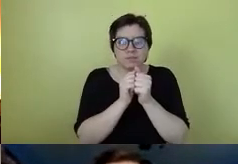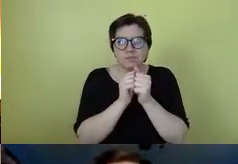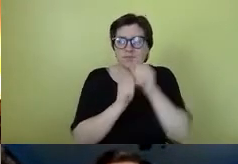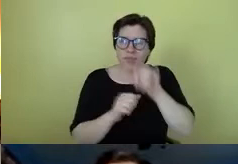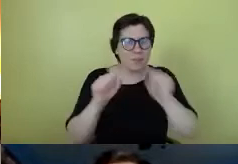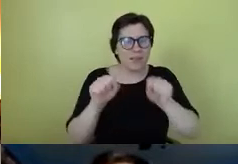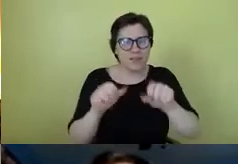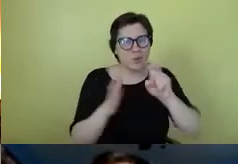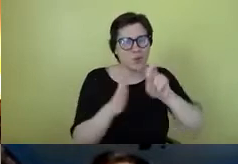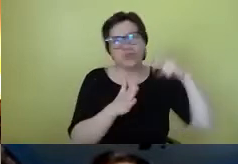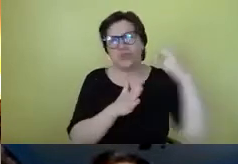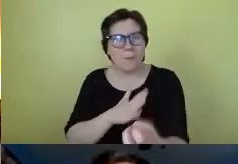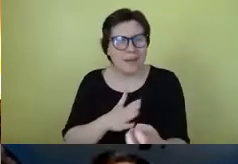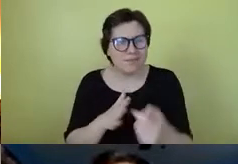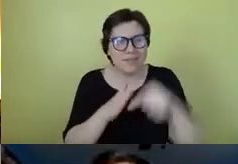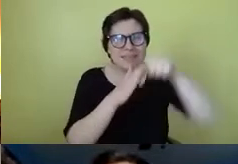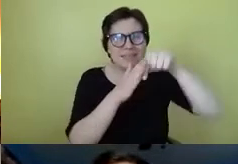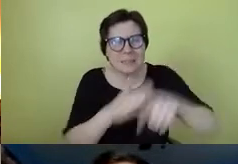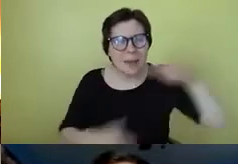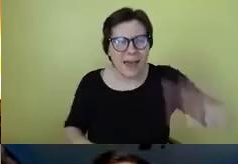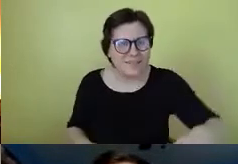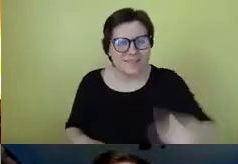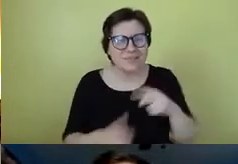the deep end of the pool.